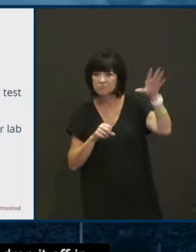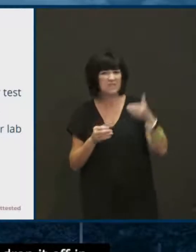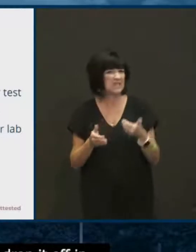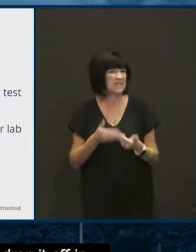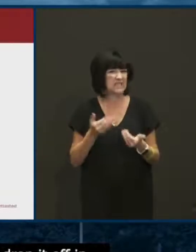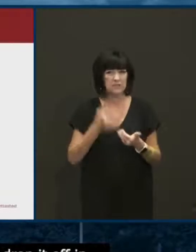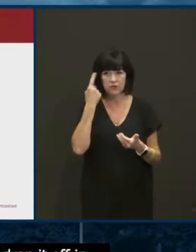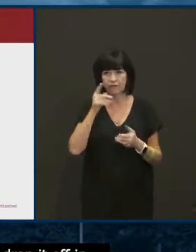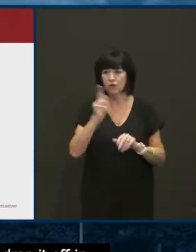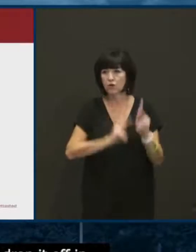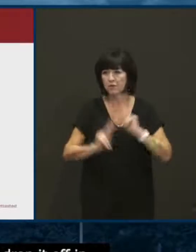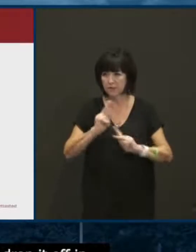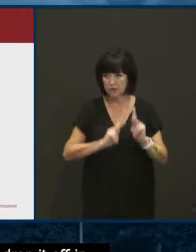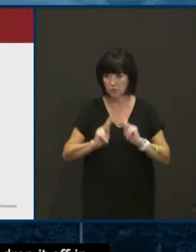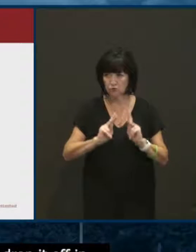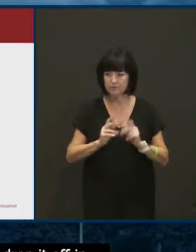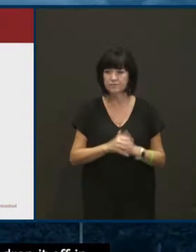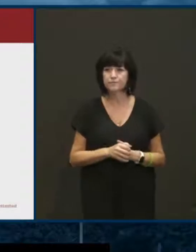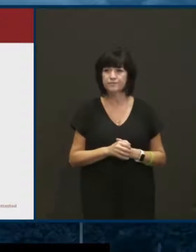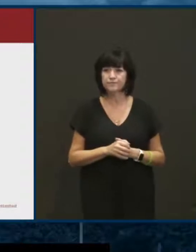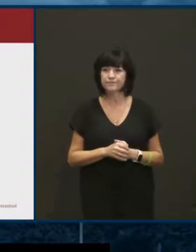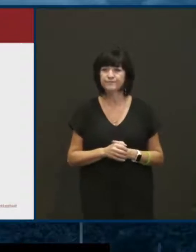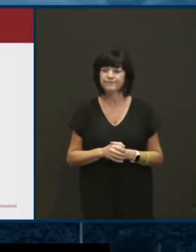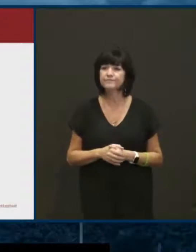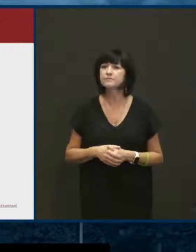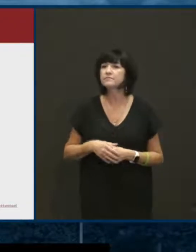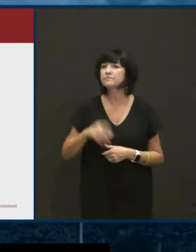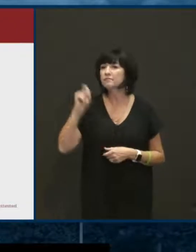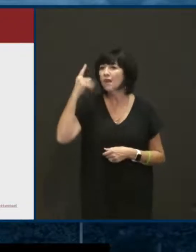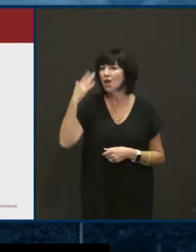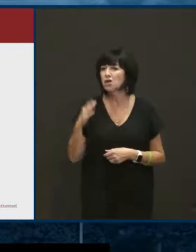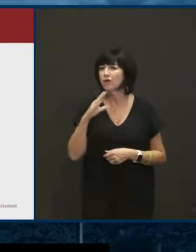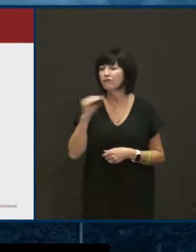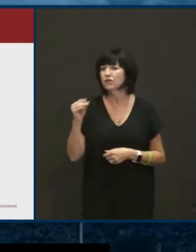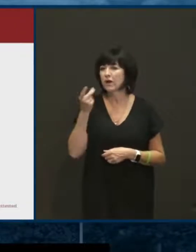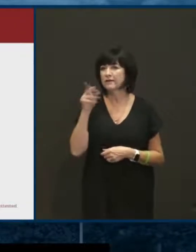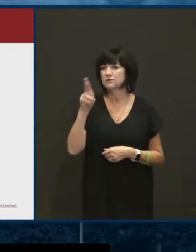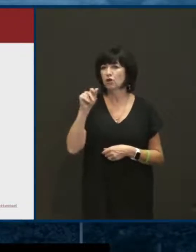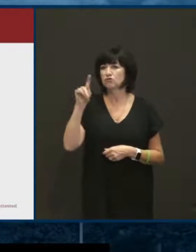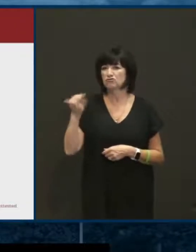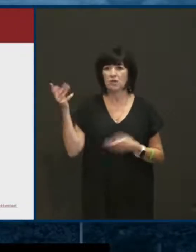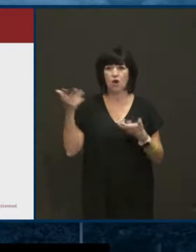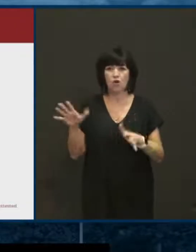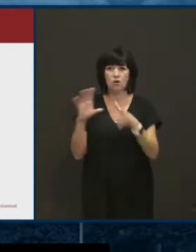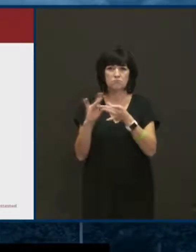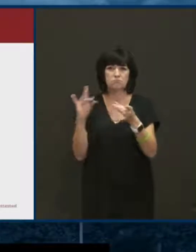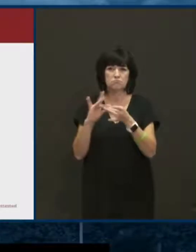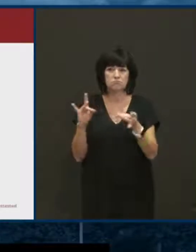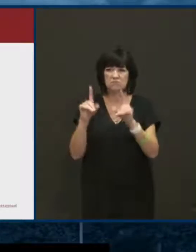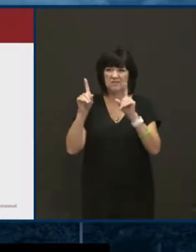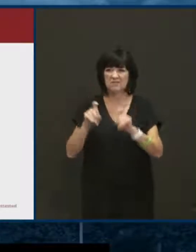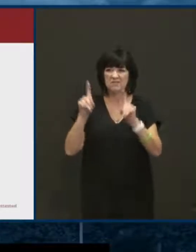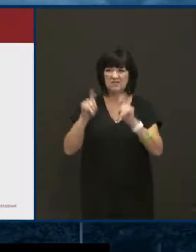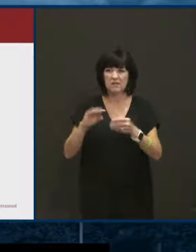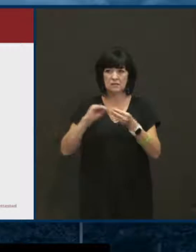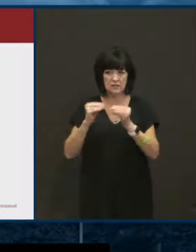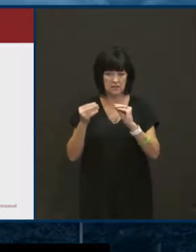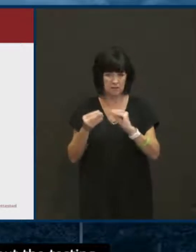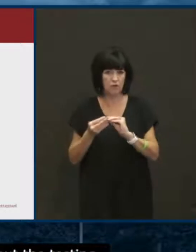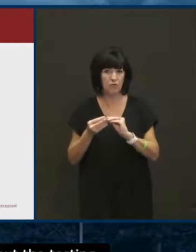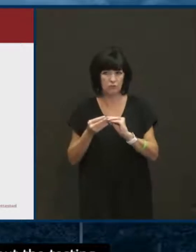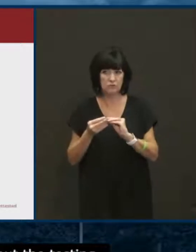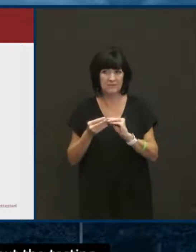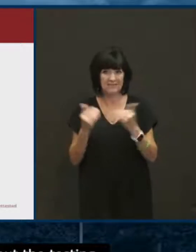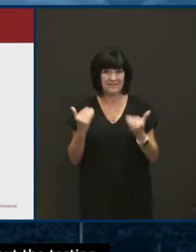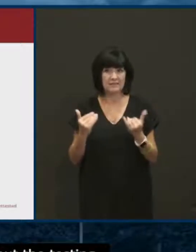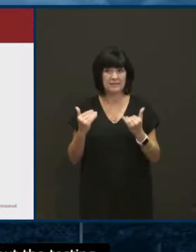Testing, I think we've, both the governor and Dr. Atay have talked about our testing numbers, since the beginning, and it's now